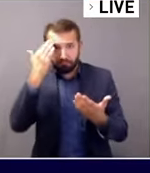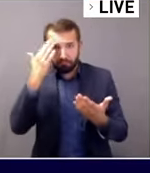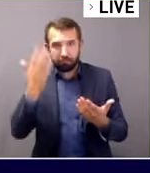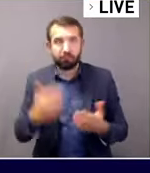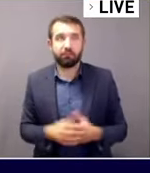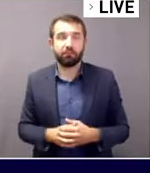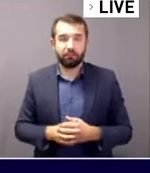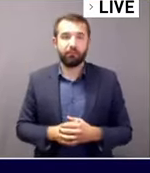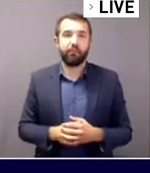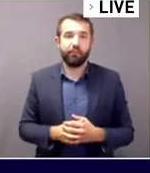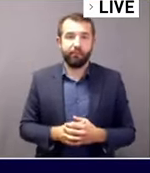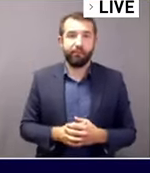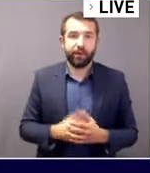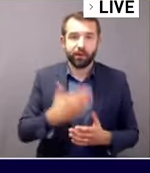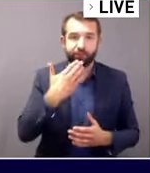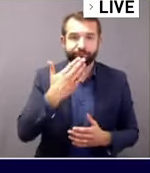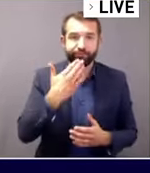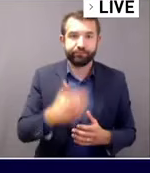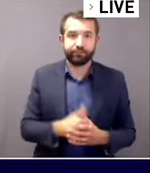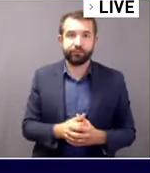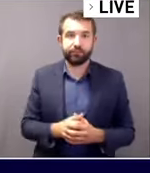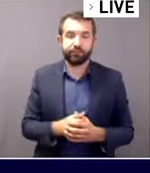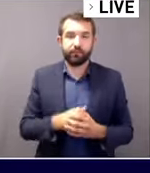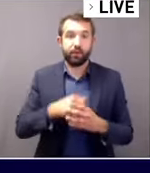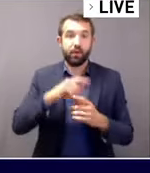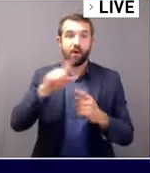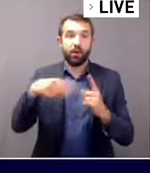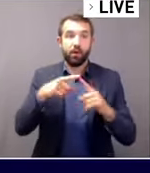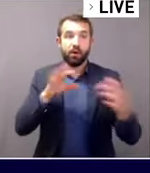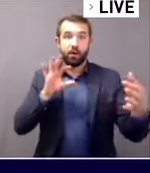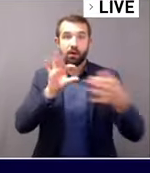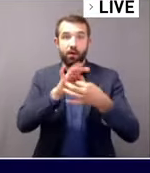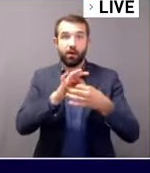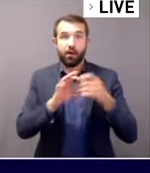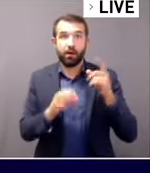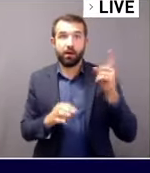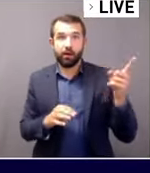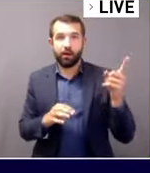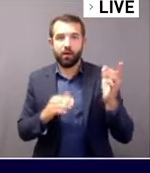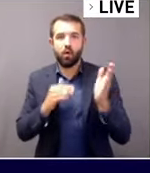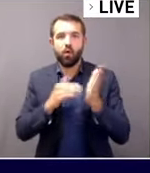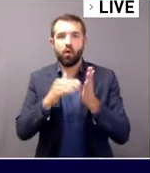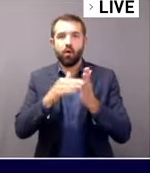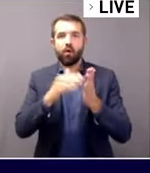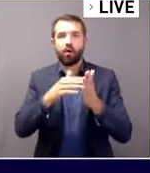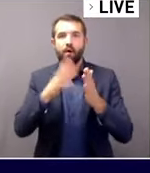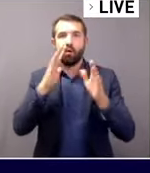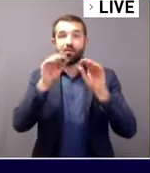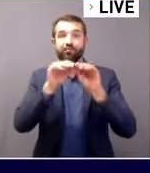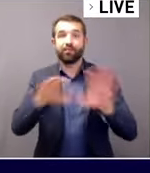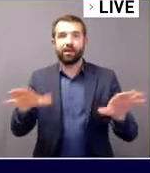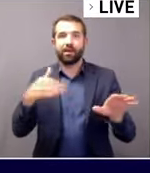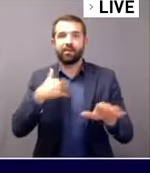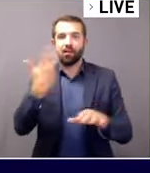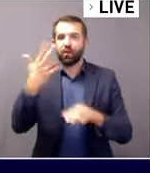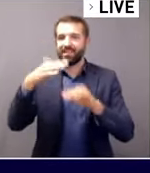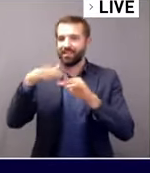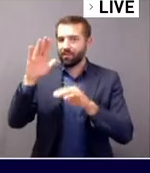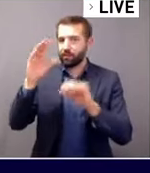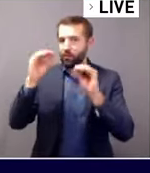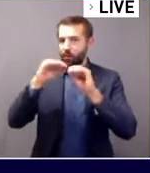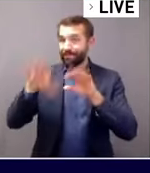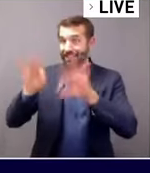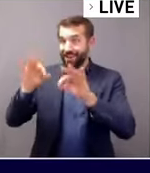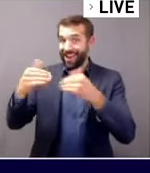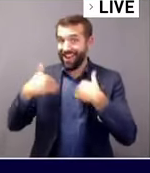when we start working with facilities, it's generally when they've reached outbreak status. We work with individuals prior to them being